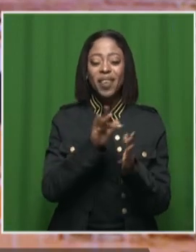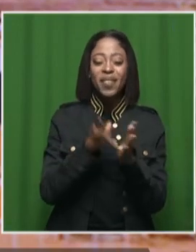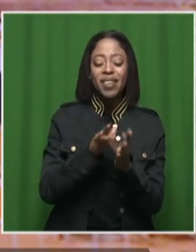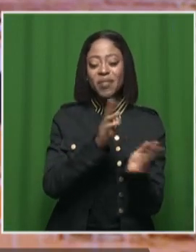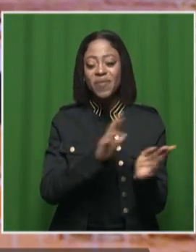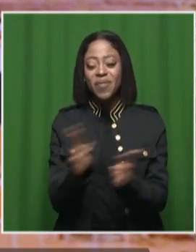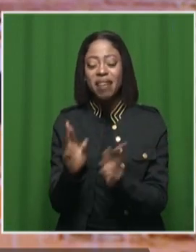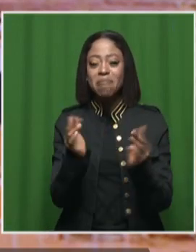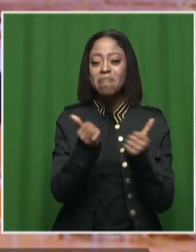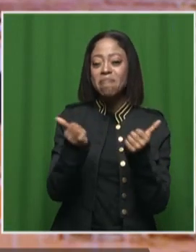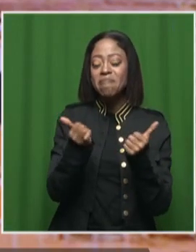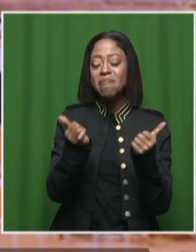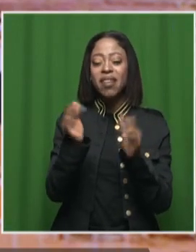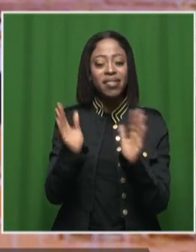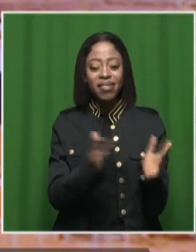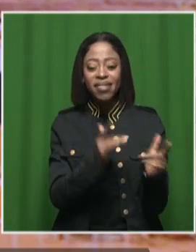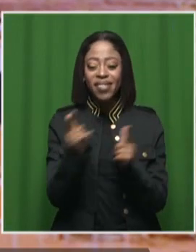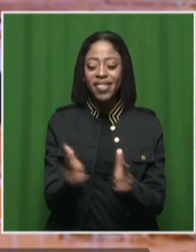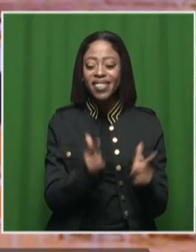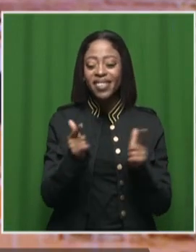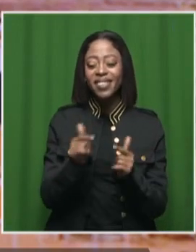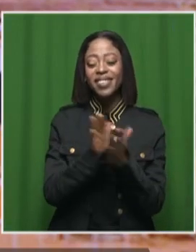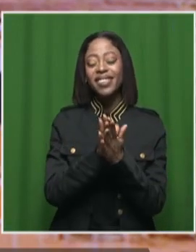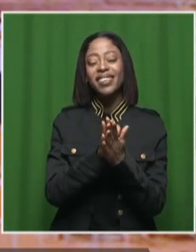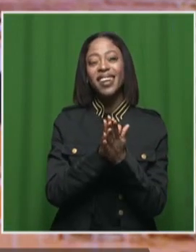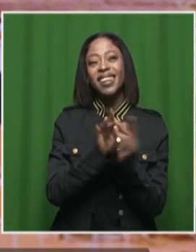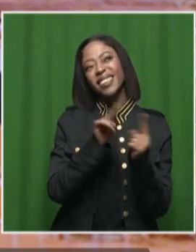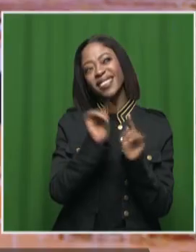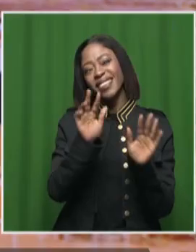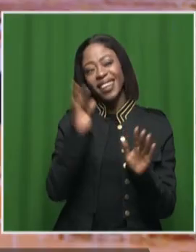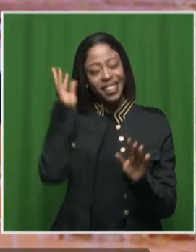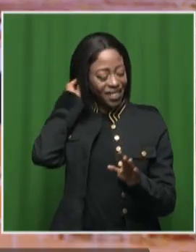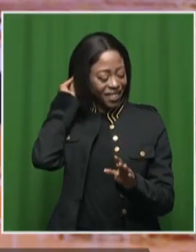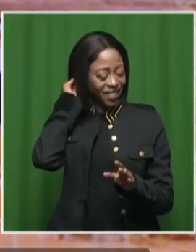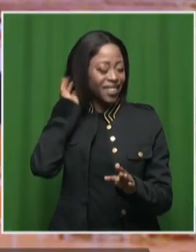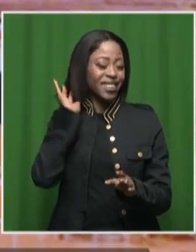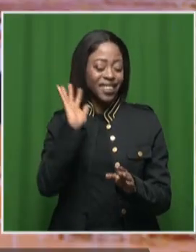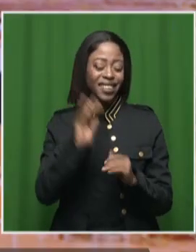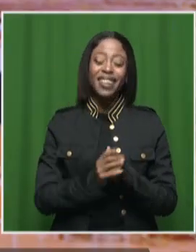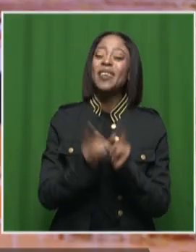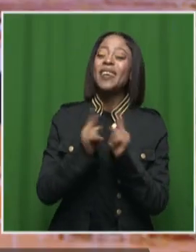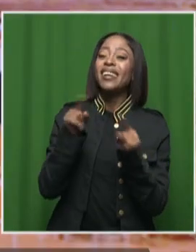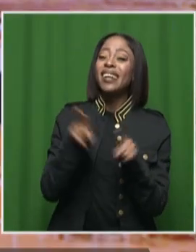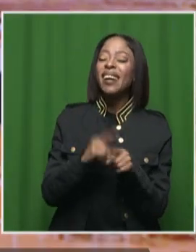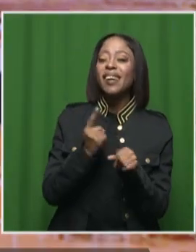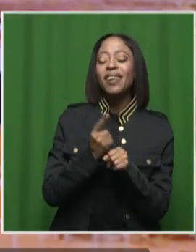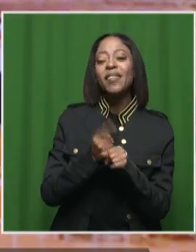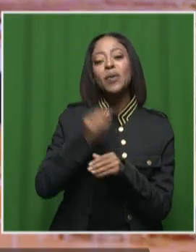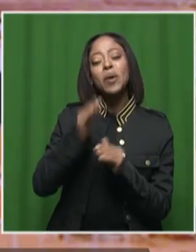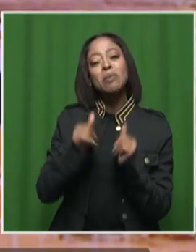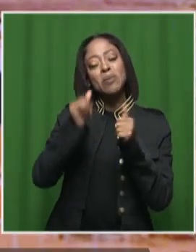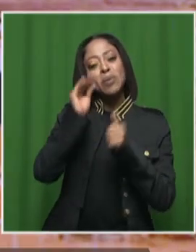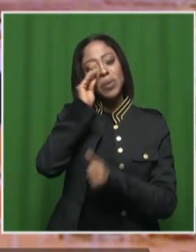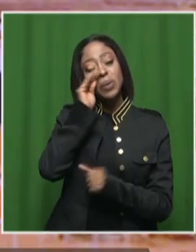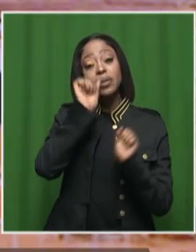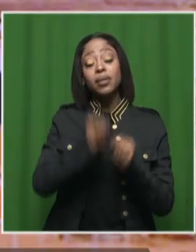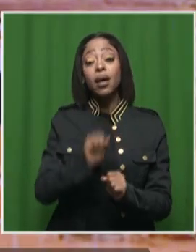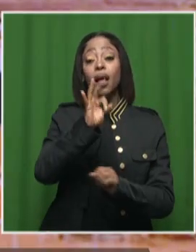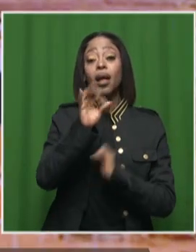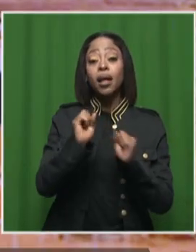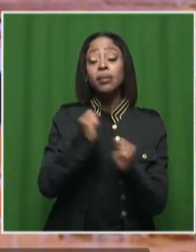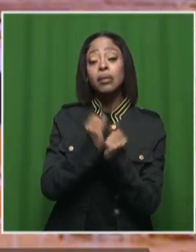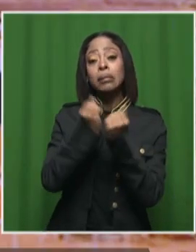ready by 10 to 8, so I've got that on my radar. But I want to end on a high note, because obviously 30 years of